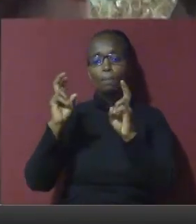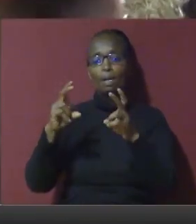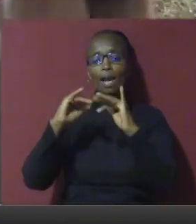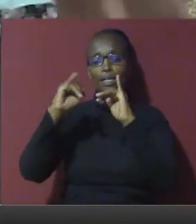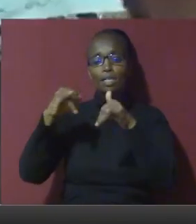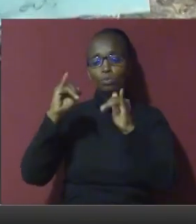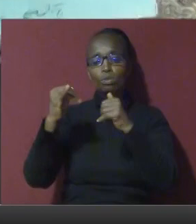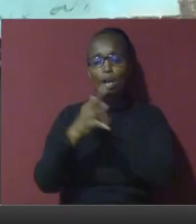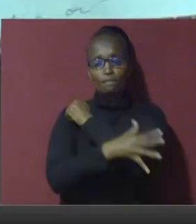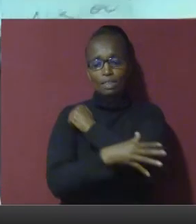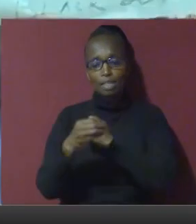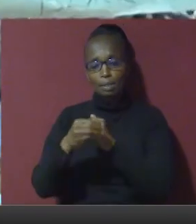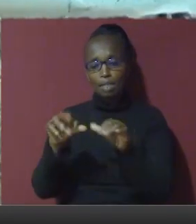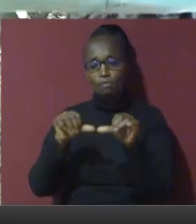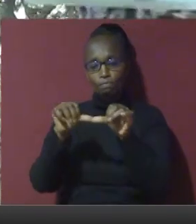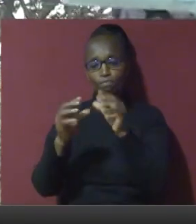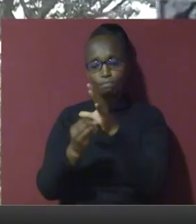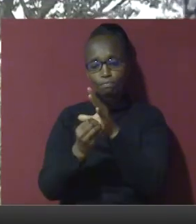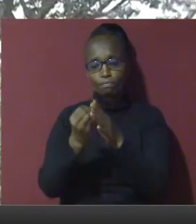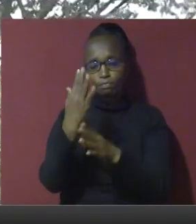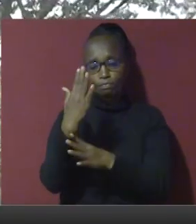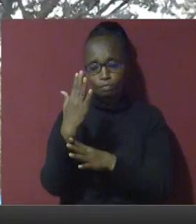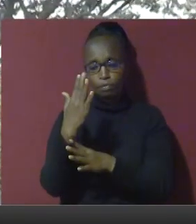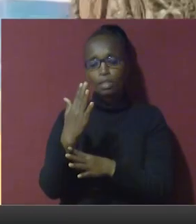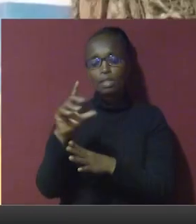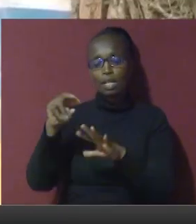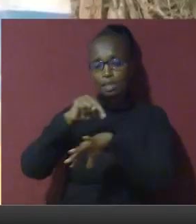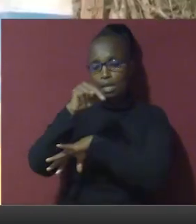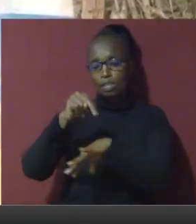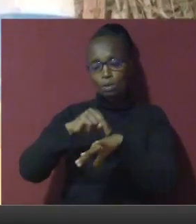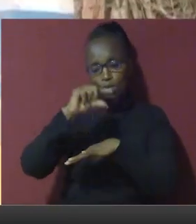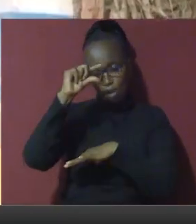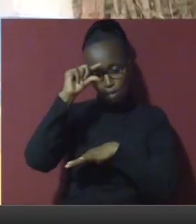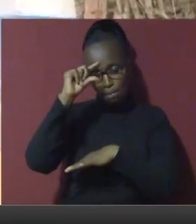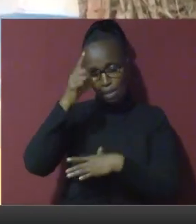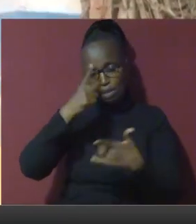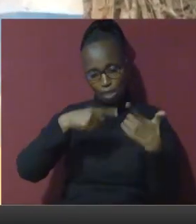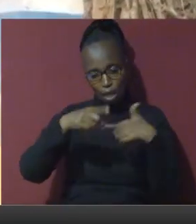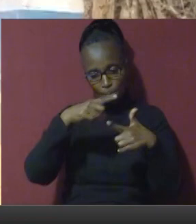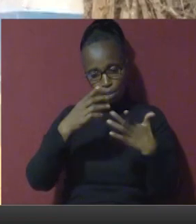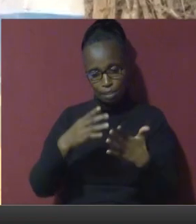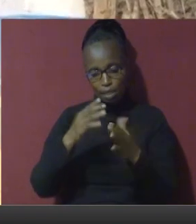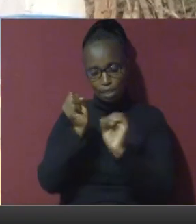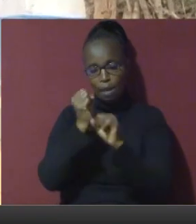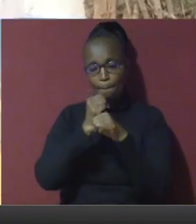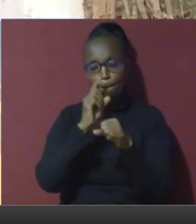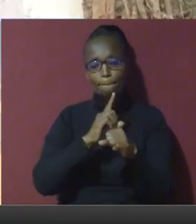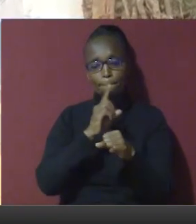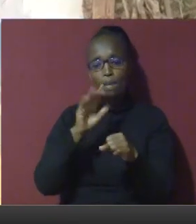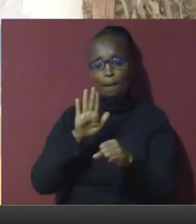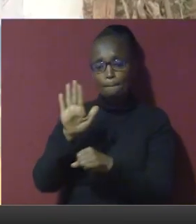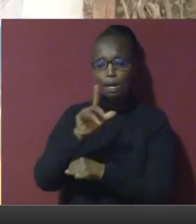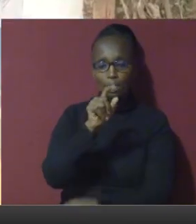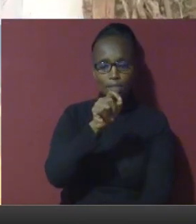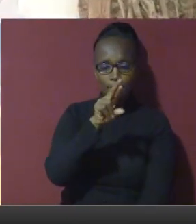wakazi wakimuomba mbunge wao Elisha Ochengo Dhiambo na serikali kuu kuingililia kati na kuhakikisha kuwa transformer yao